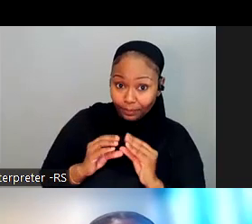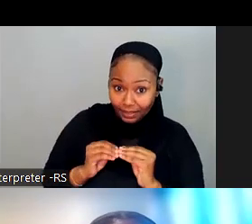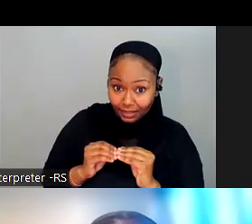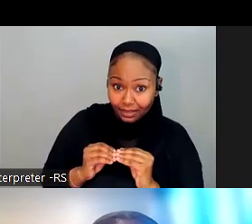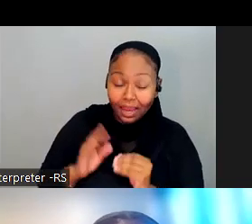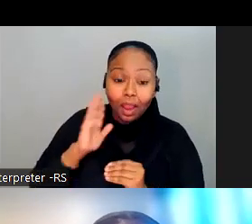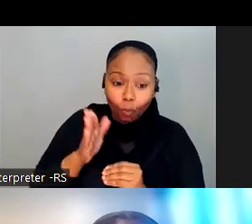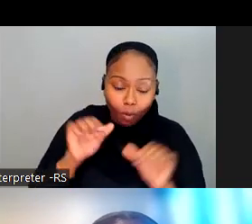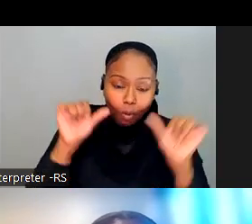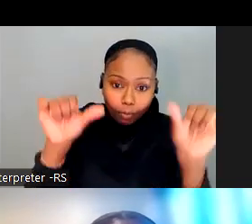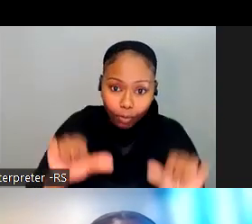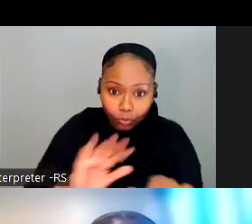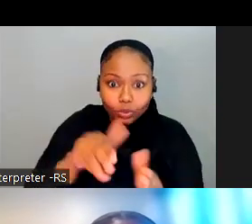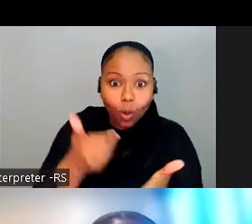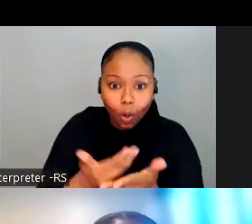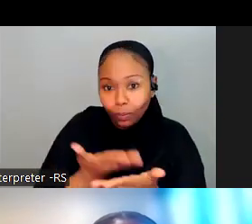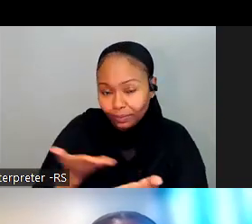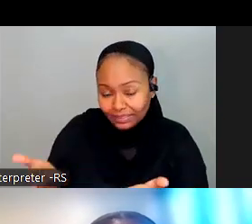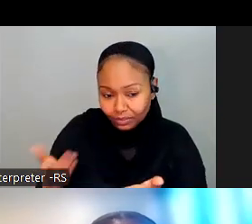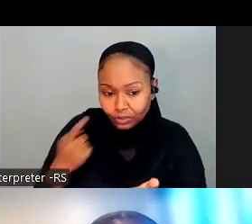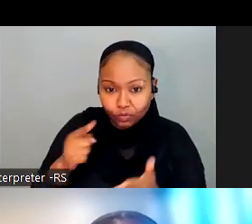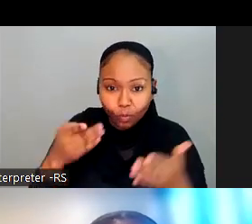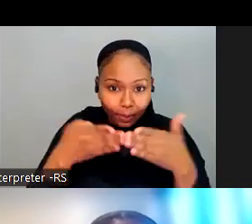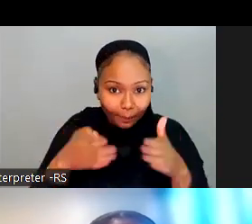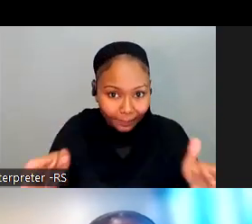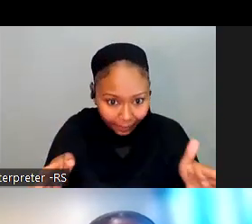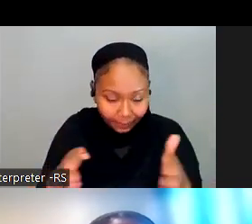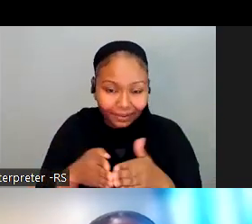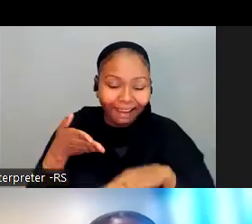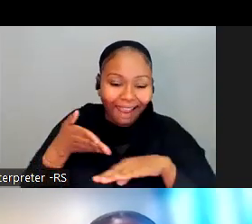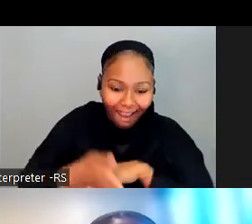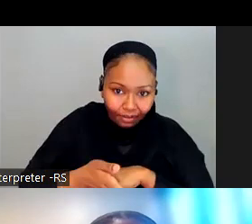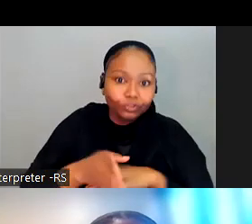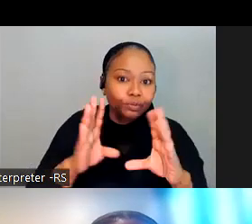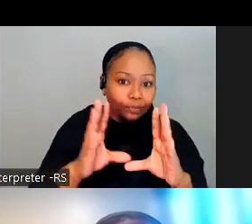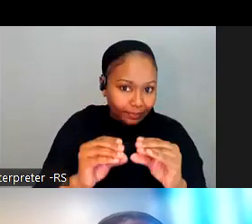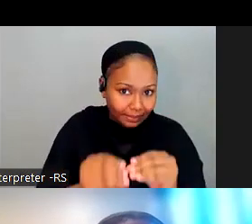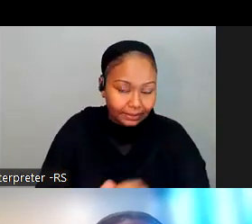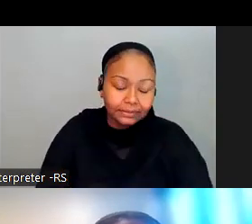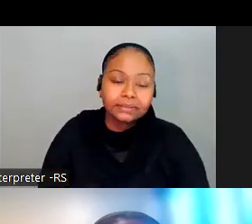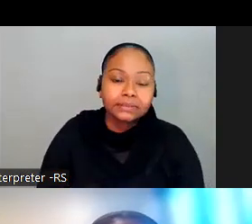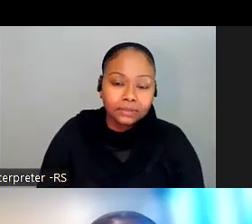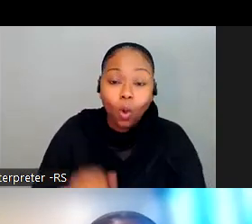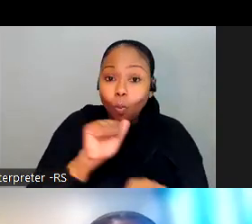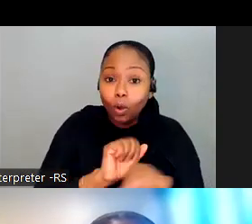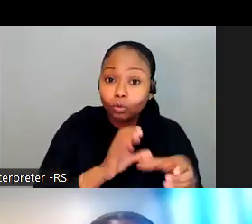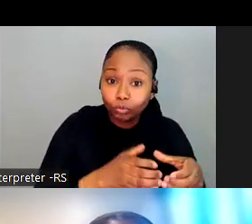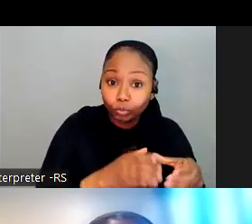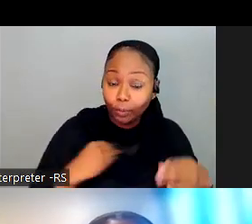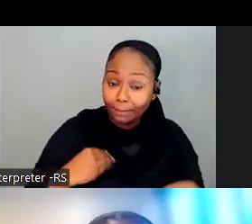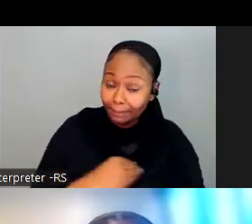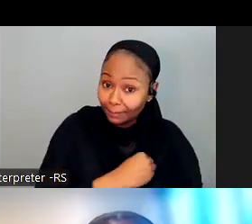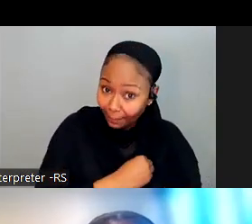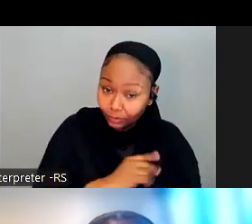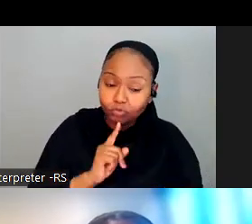post all materials for the public following the meeting. Work group members are encouraged